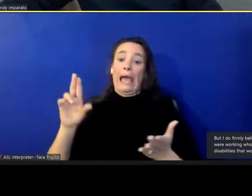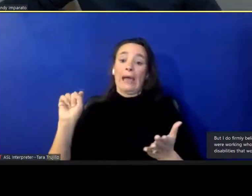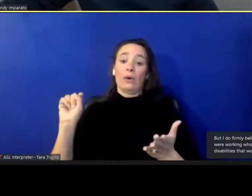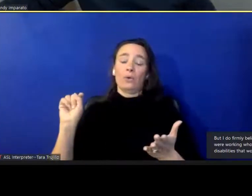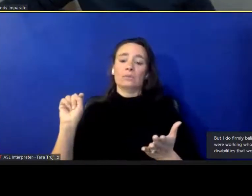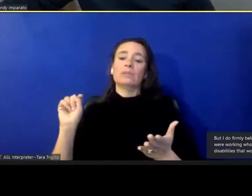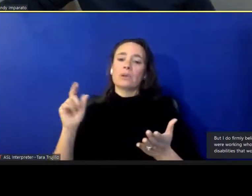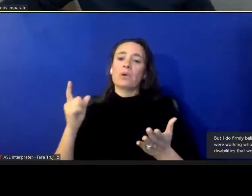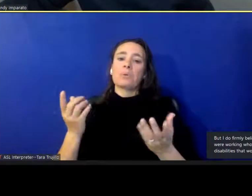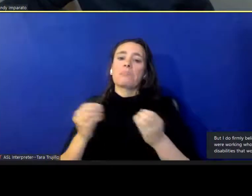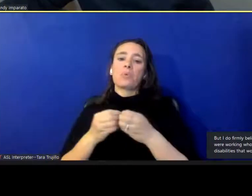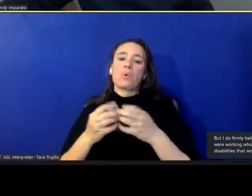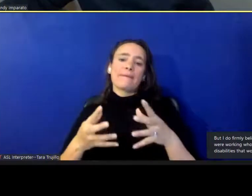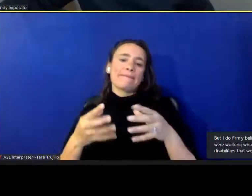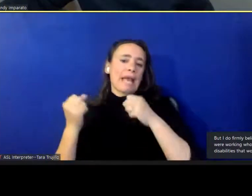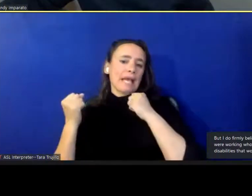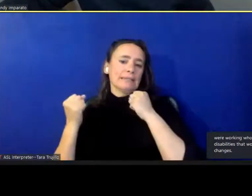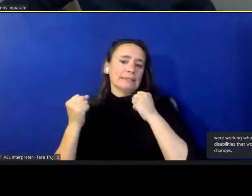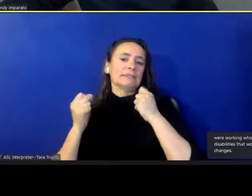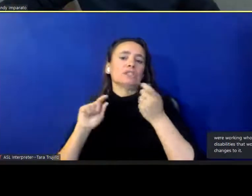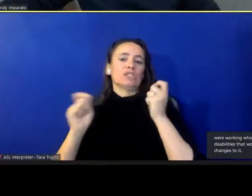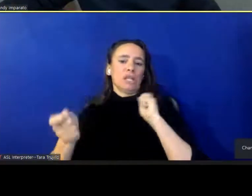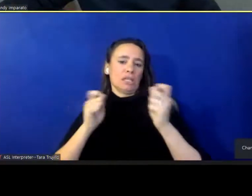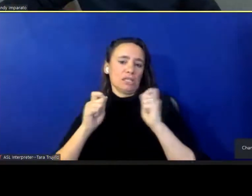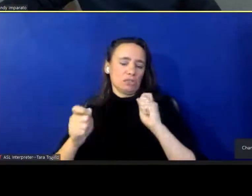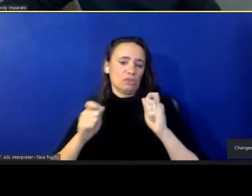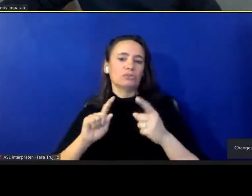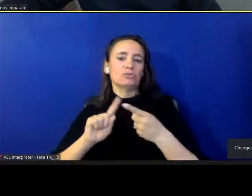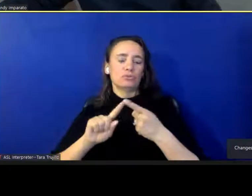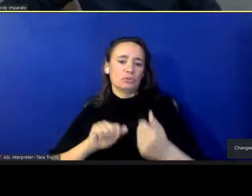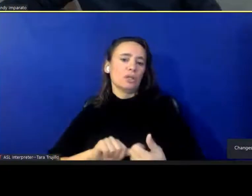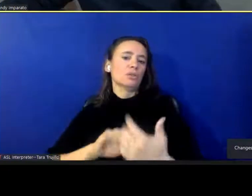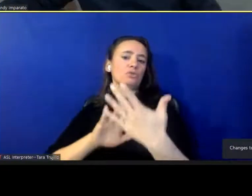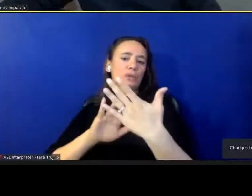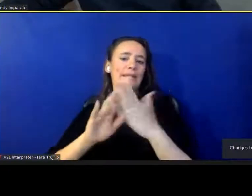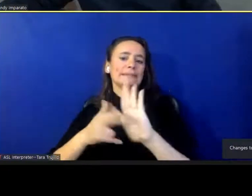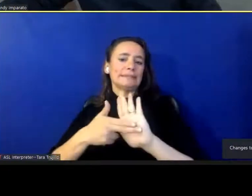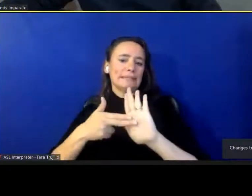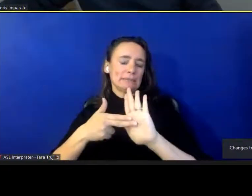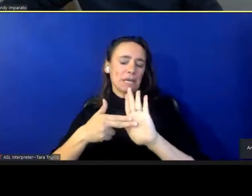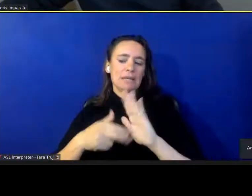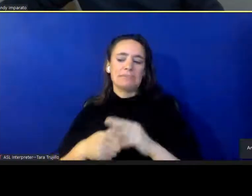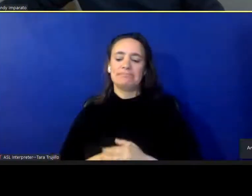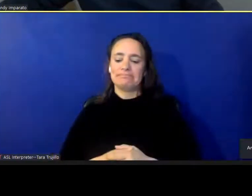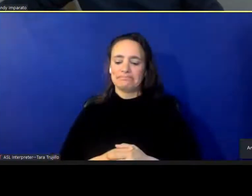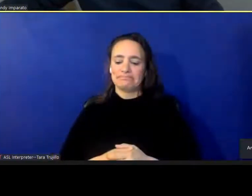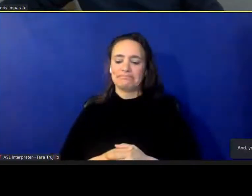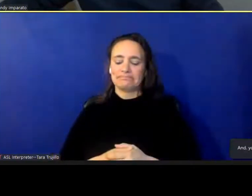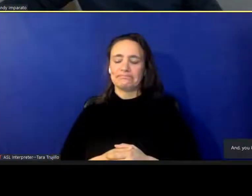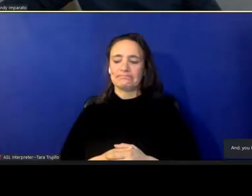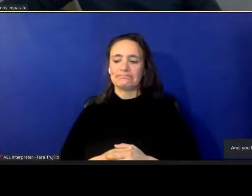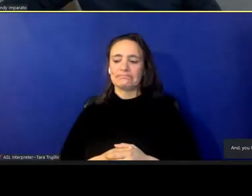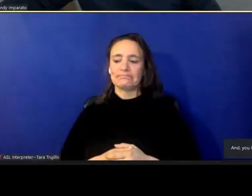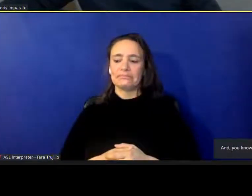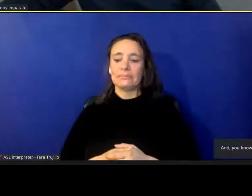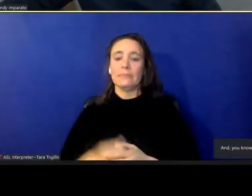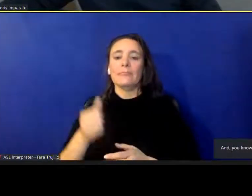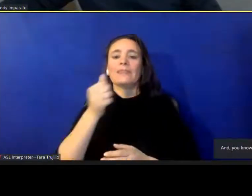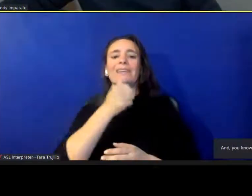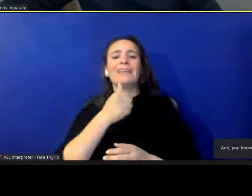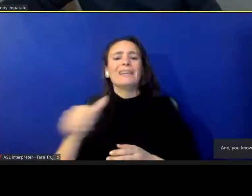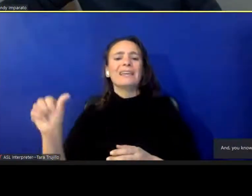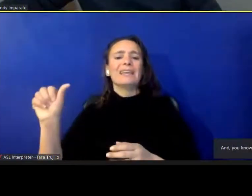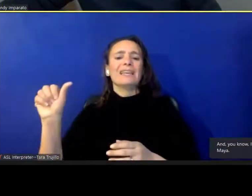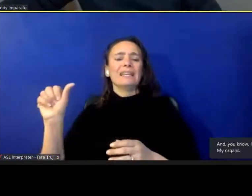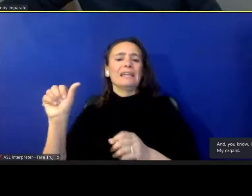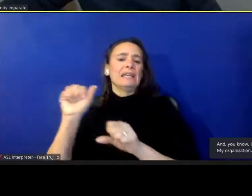faster changes to address stigma. And, in any employer, like